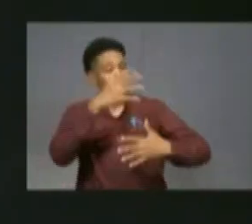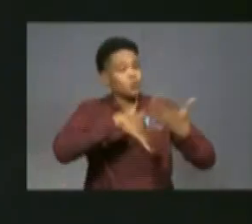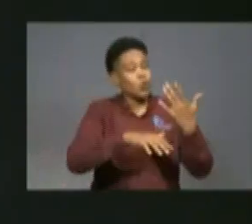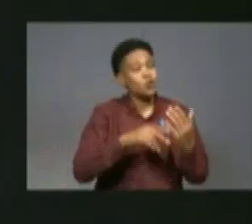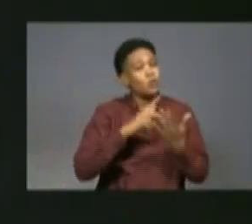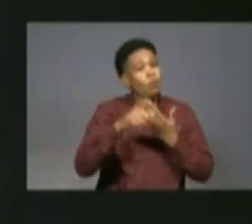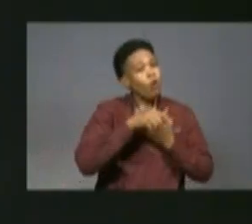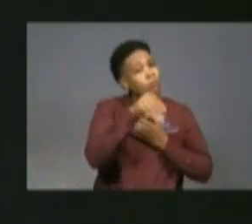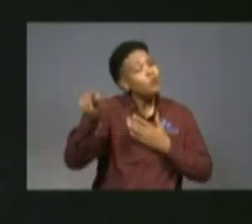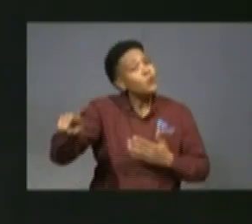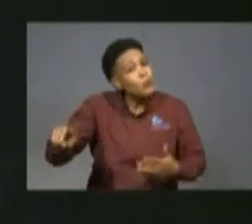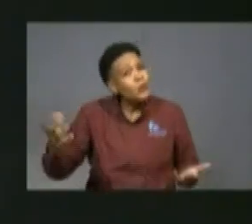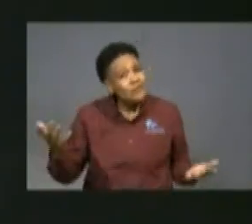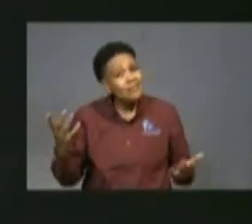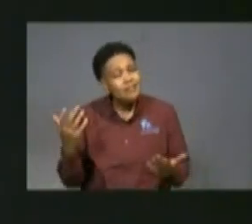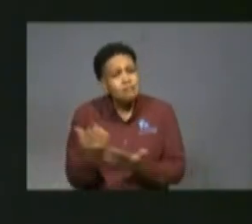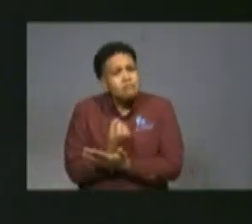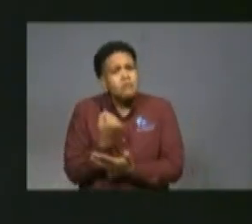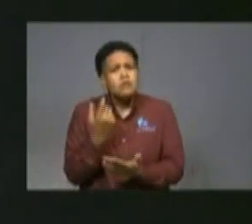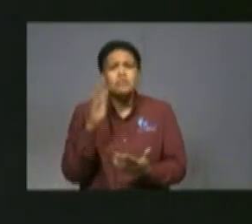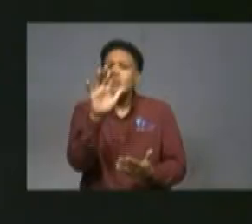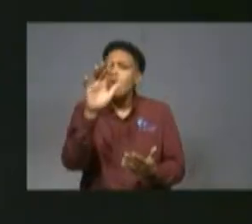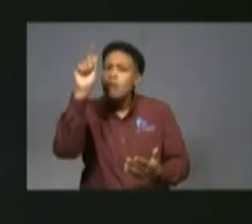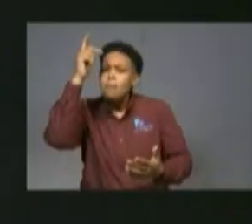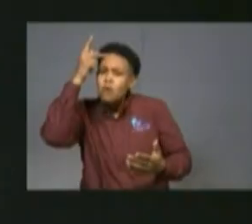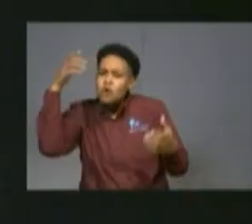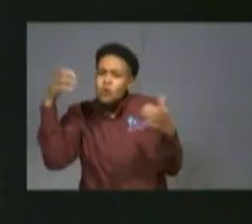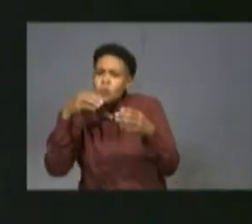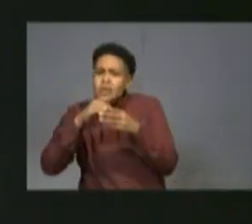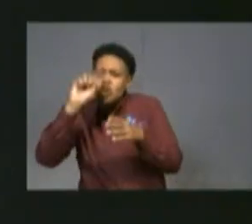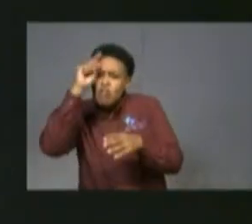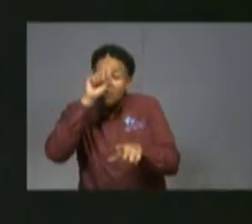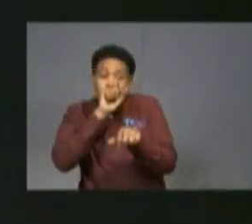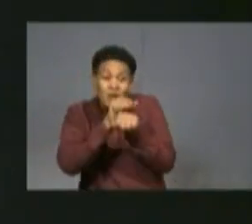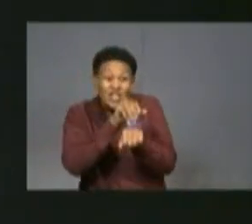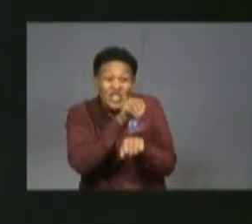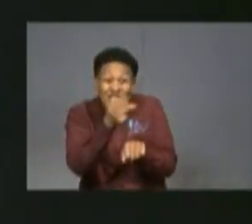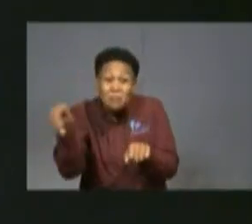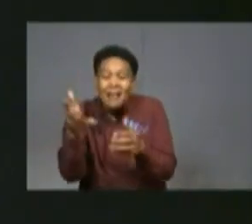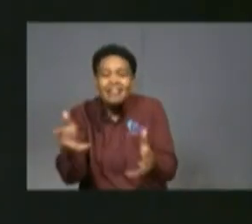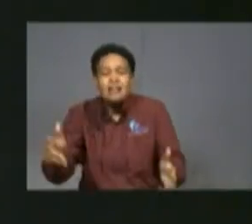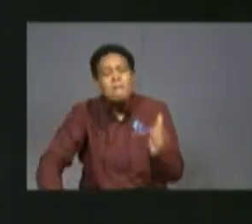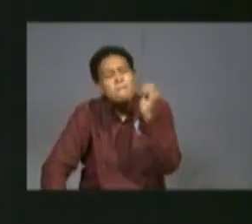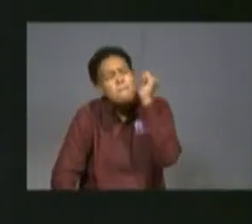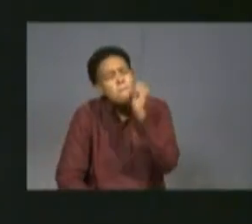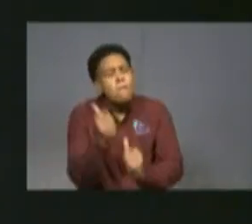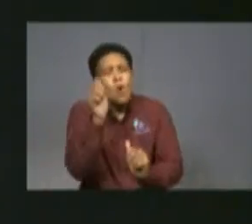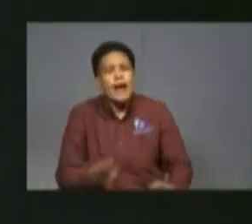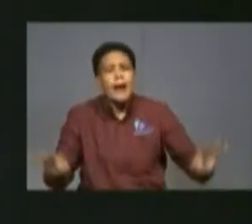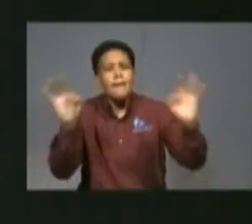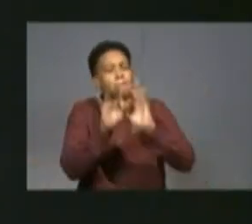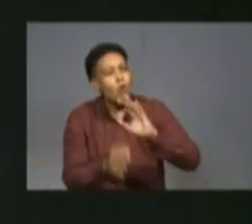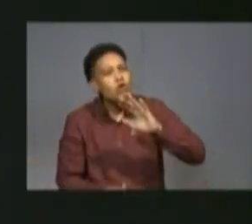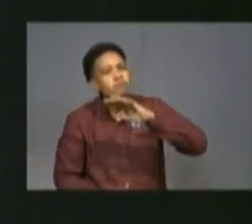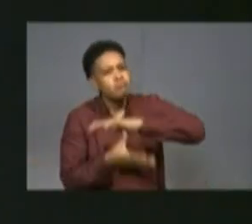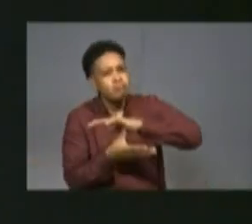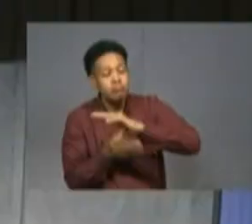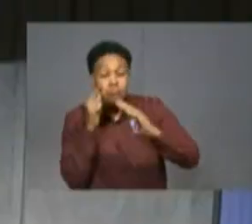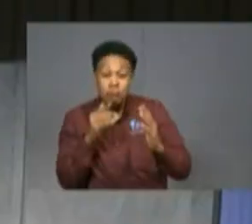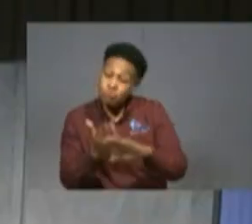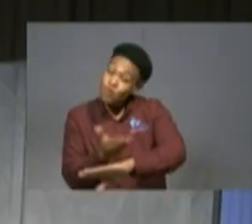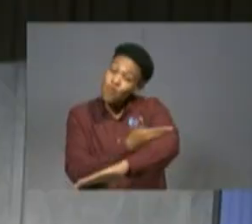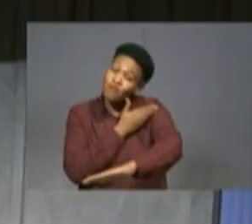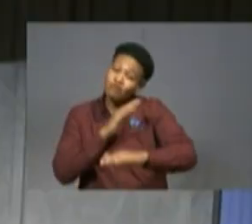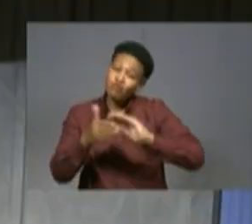What would your party in government do to ensure that the money is spent on the things that are most critical to improving the welfare of the people?